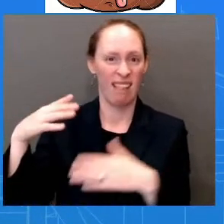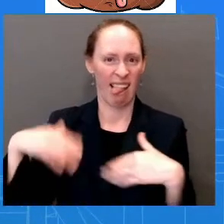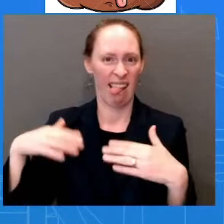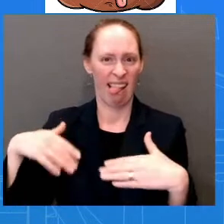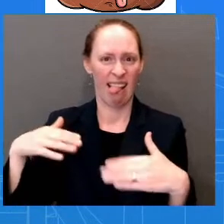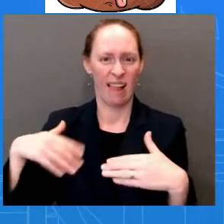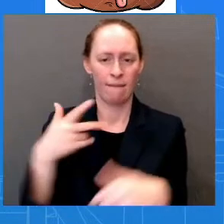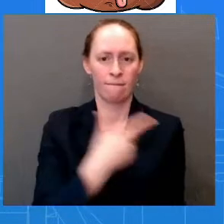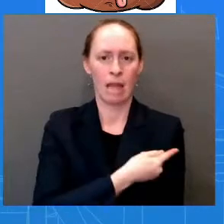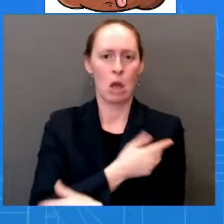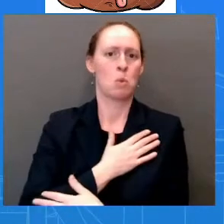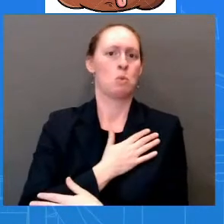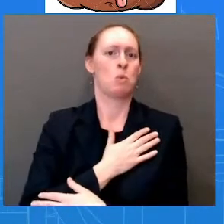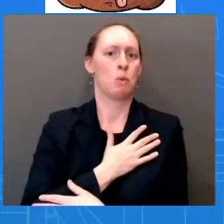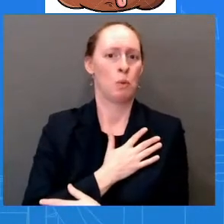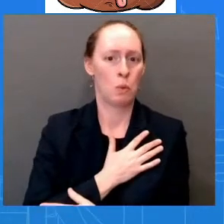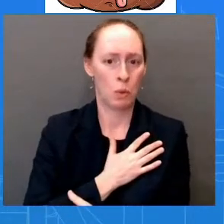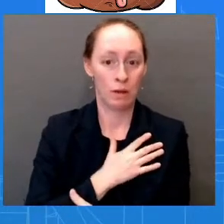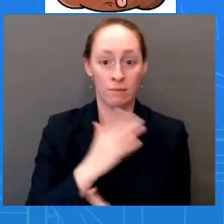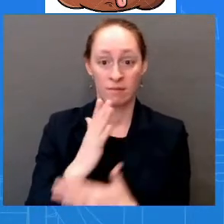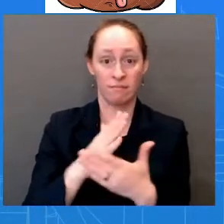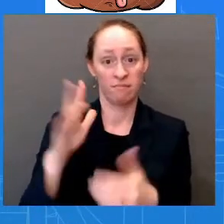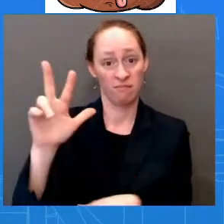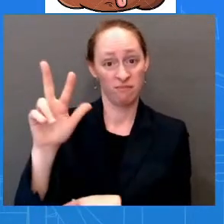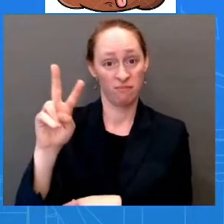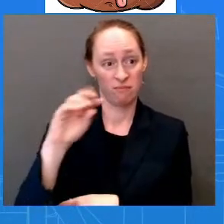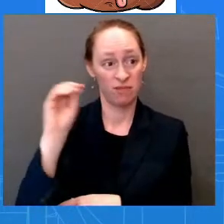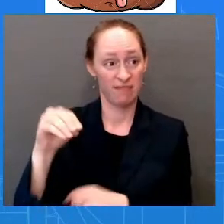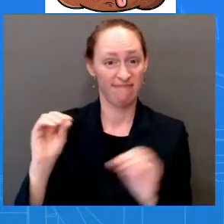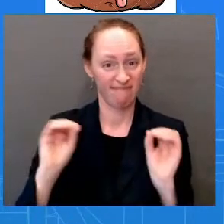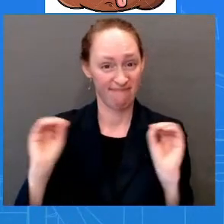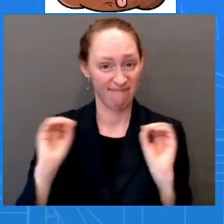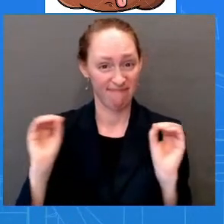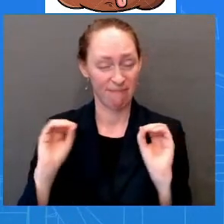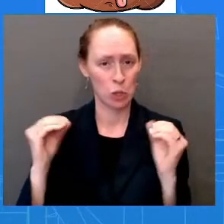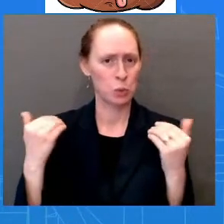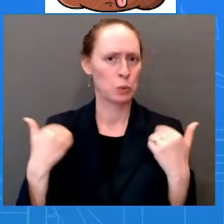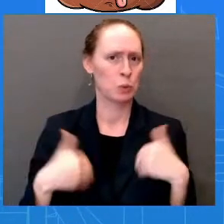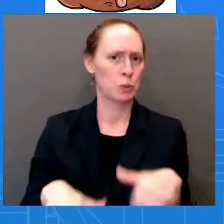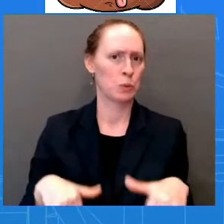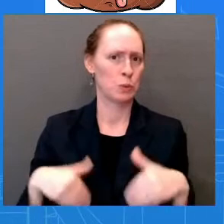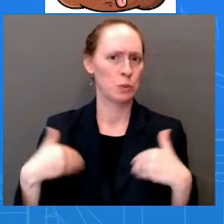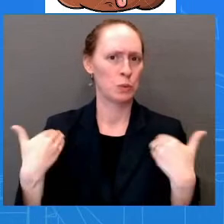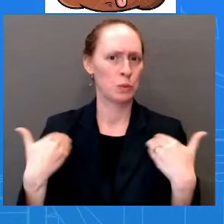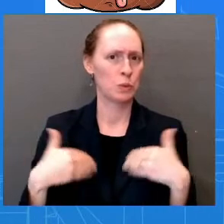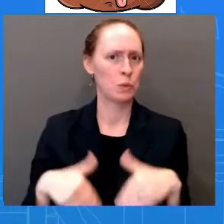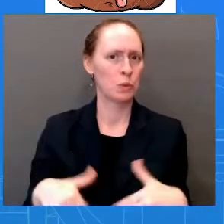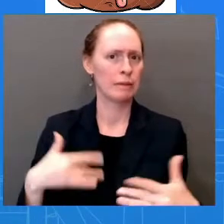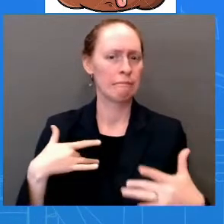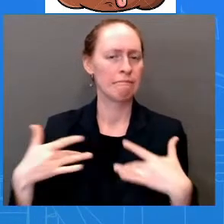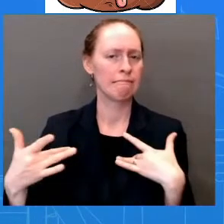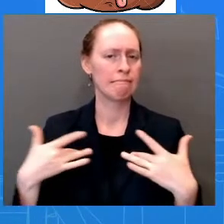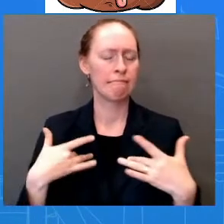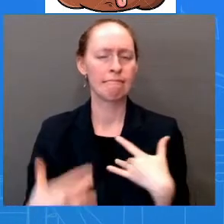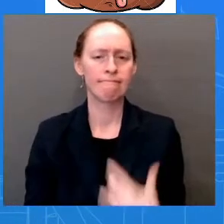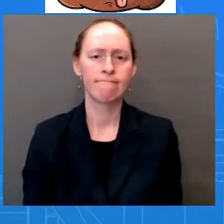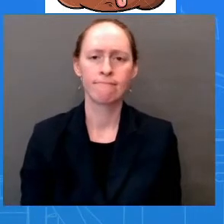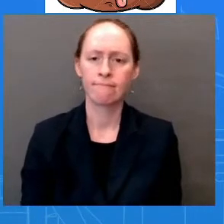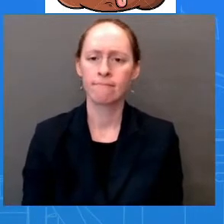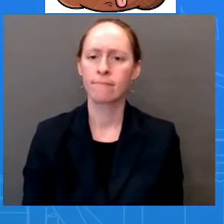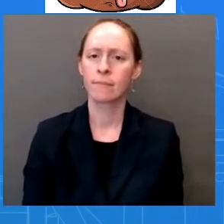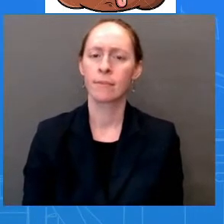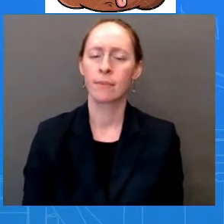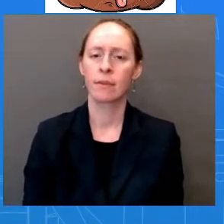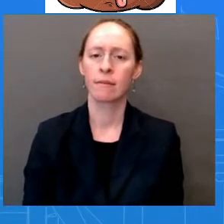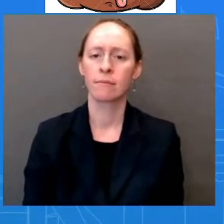not. And if you look at the data, they are just profoundly striking of the curves of death and hospitalization